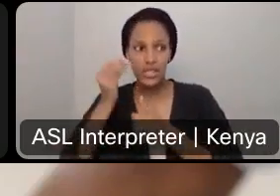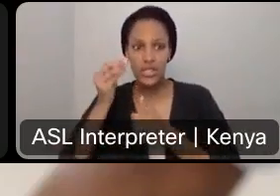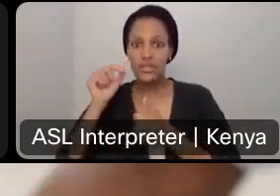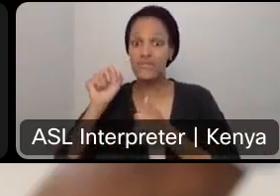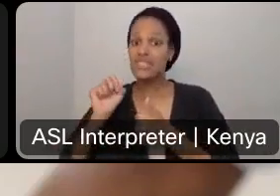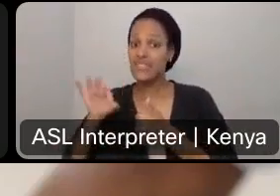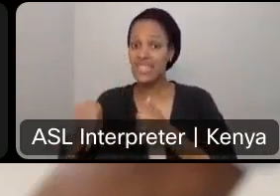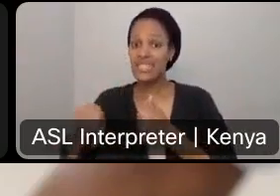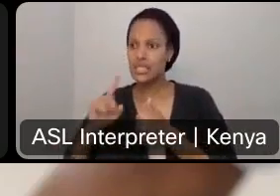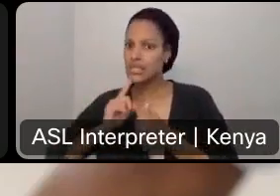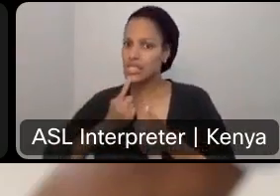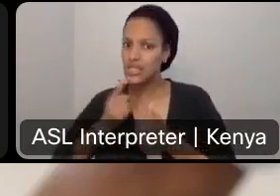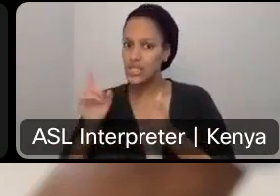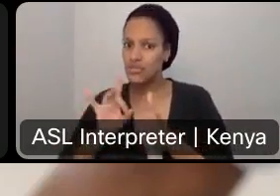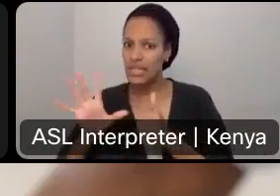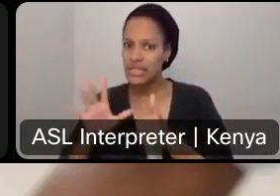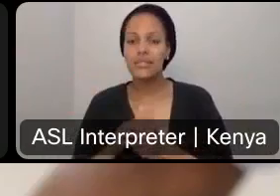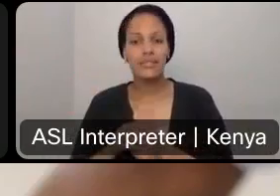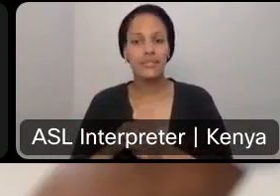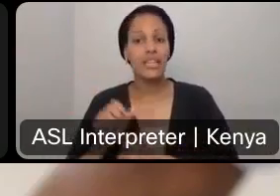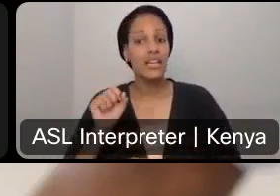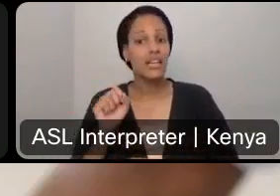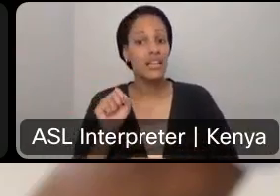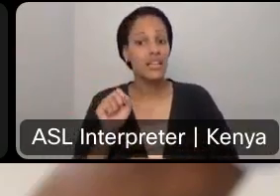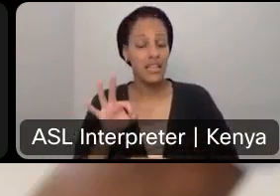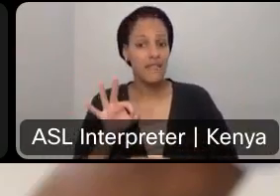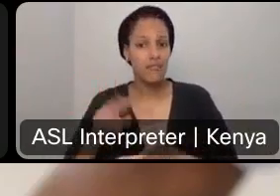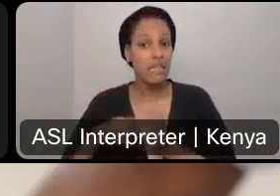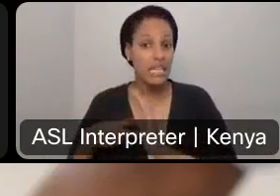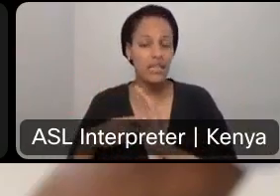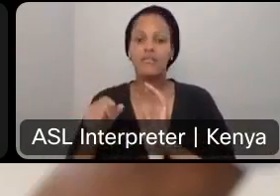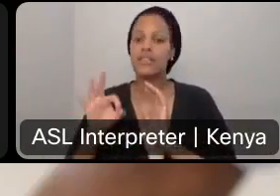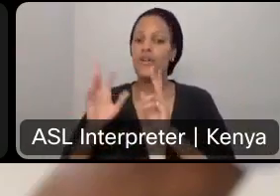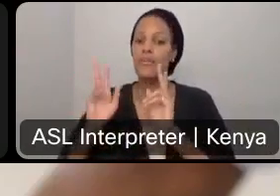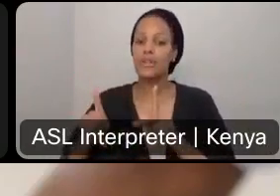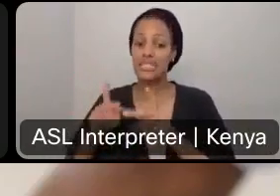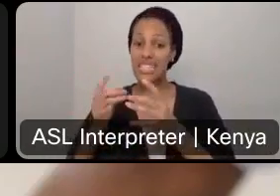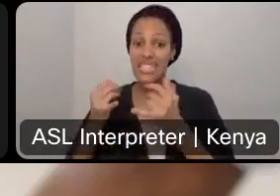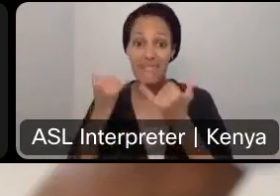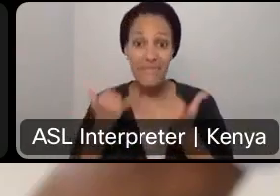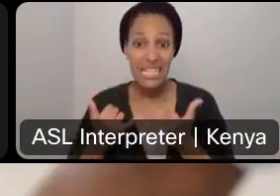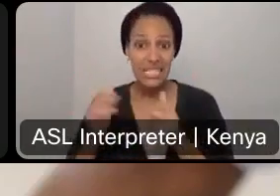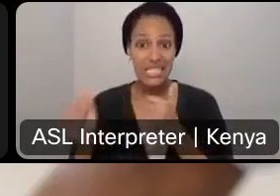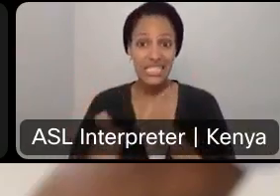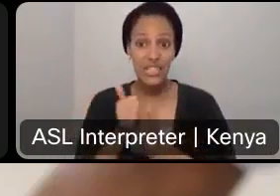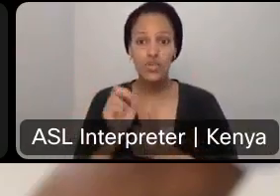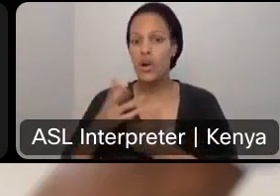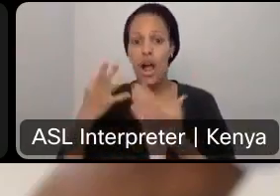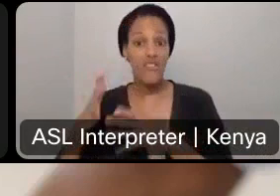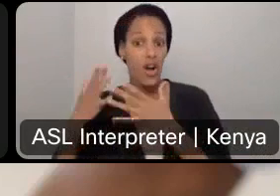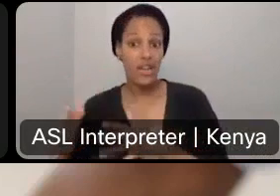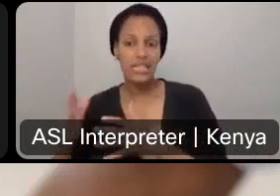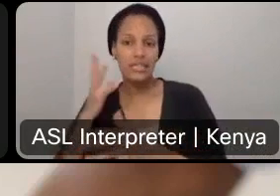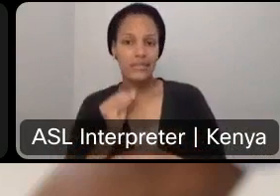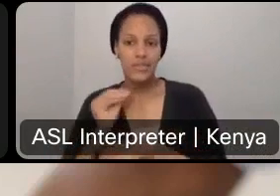crisis. This would be if someone is in imminent danger of or has already harmed themselves or